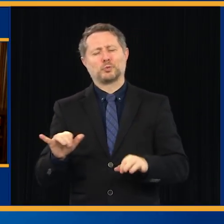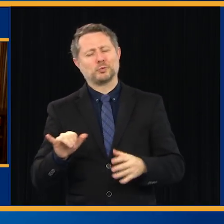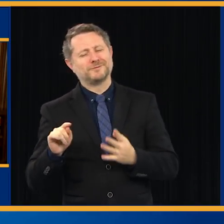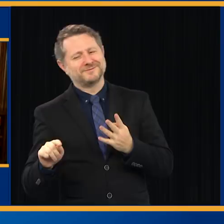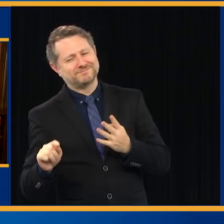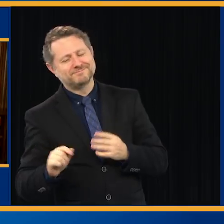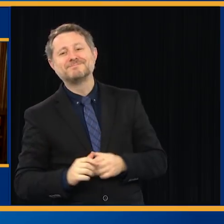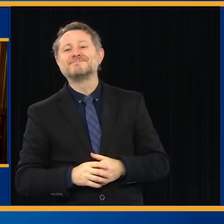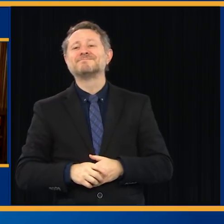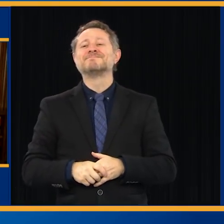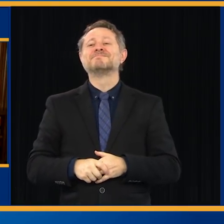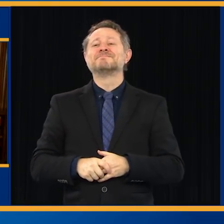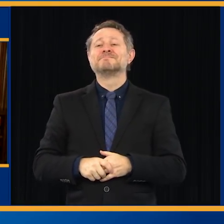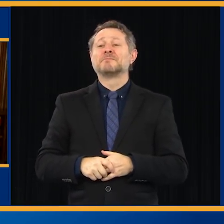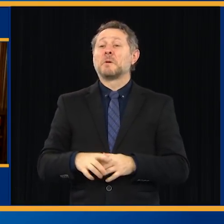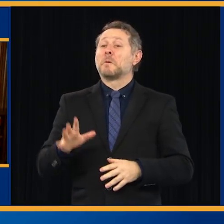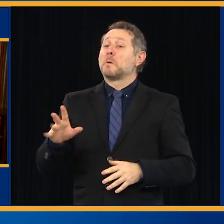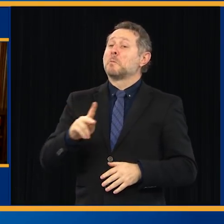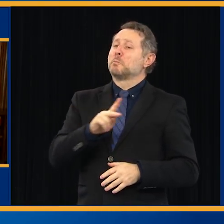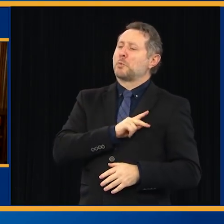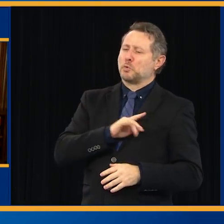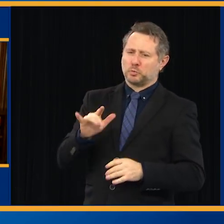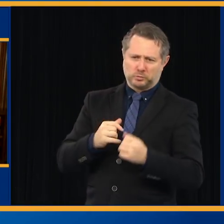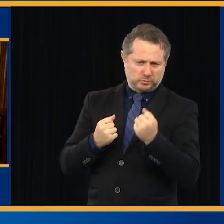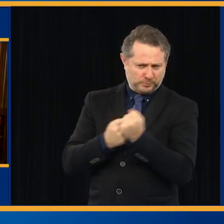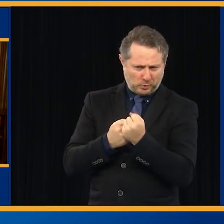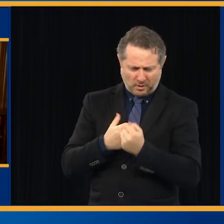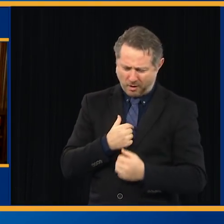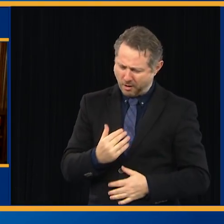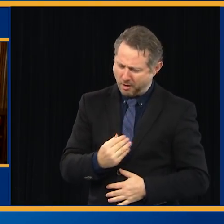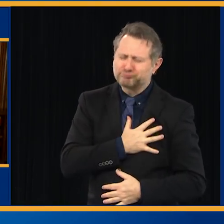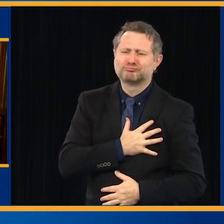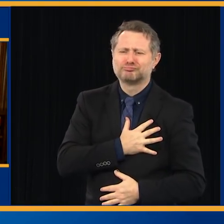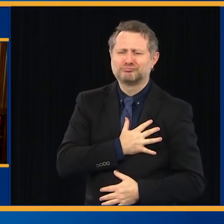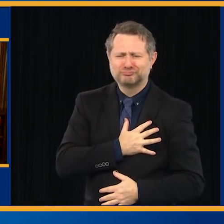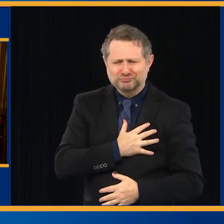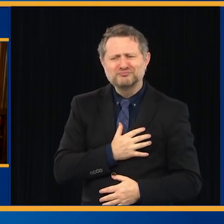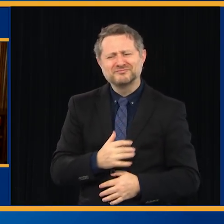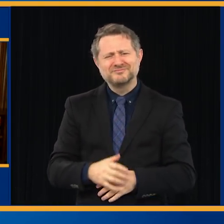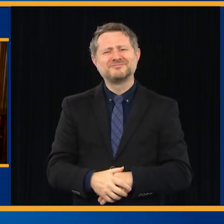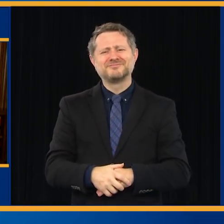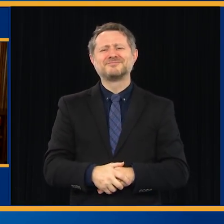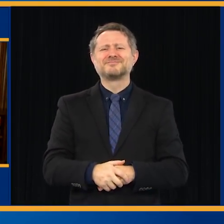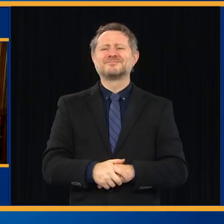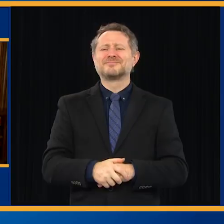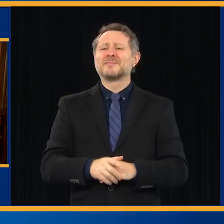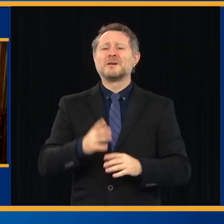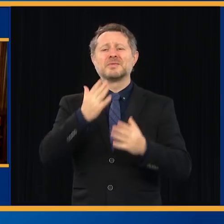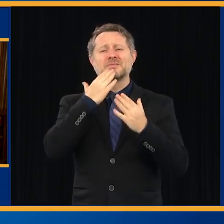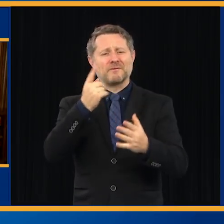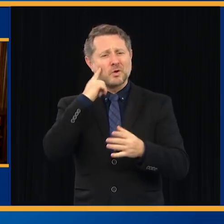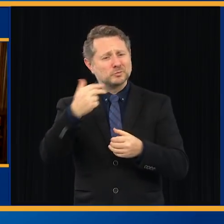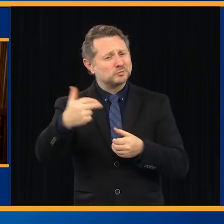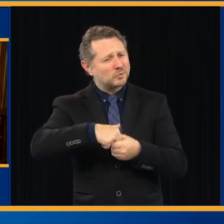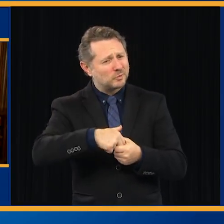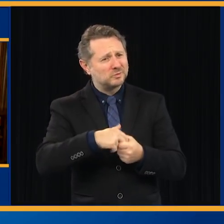the personal support is important as we're going through this as colleagues. Thanks for being with us today, John.